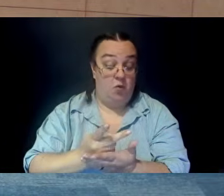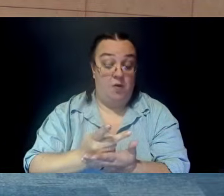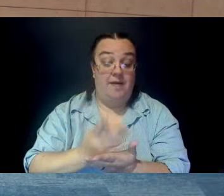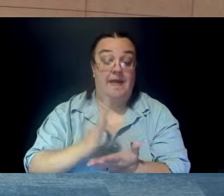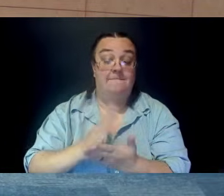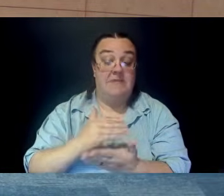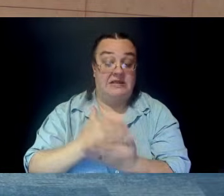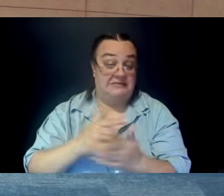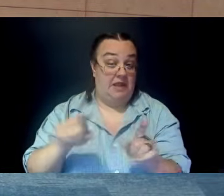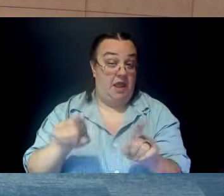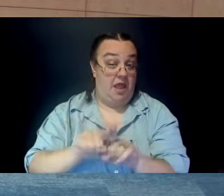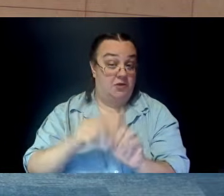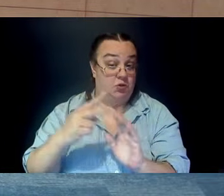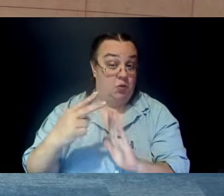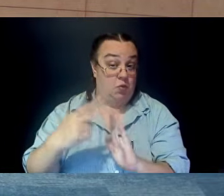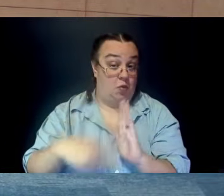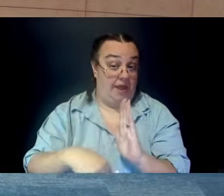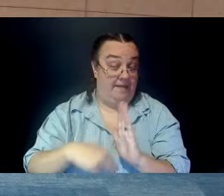read.